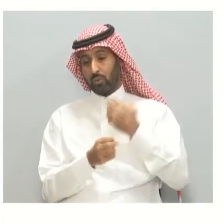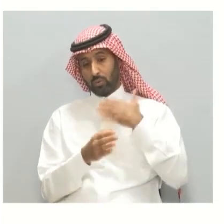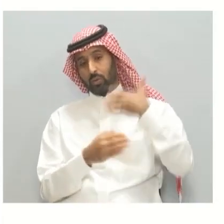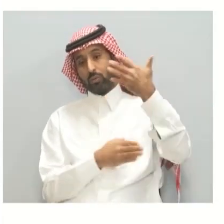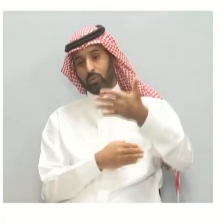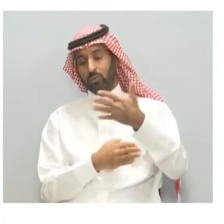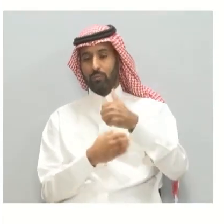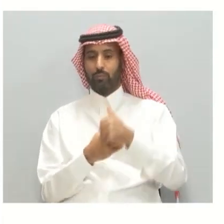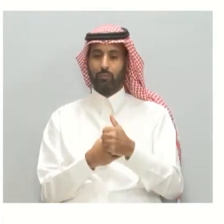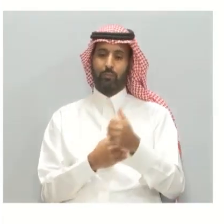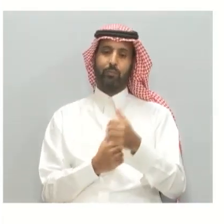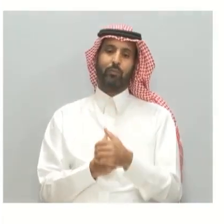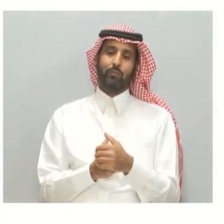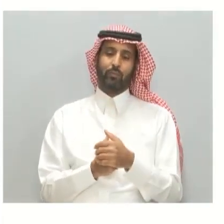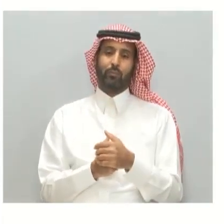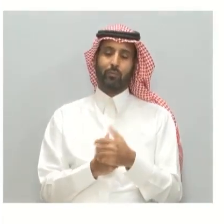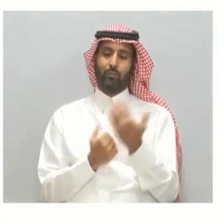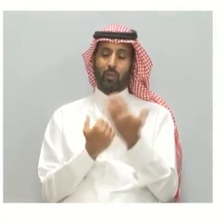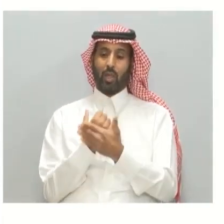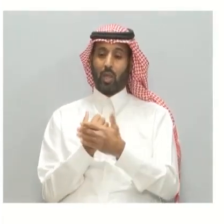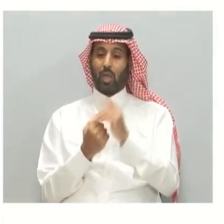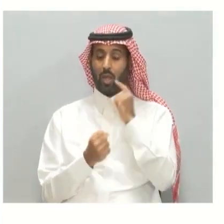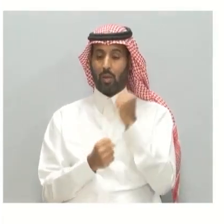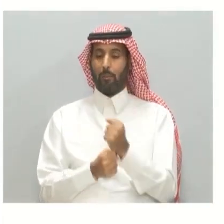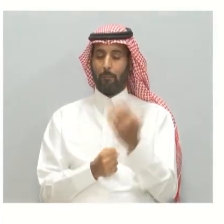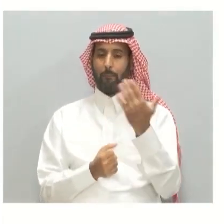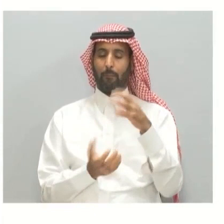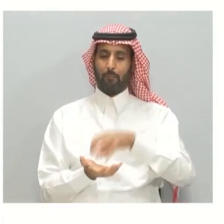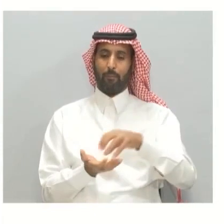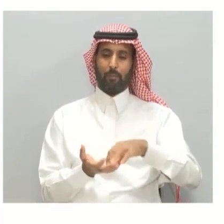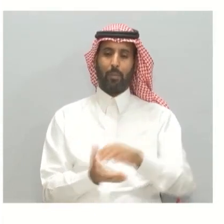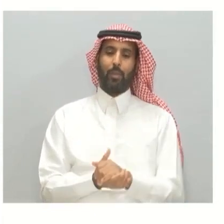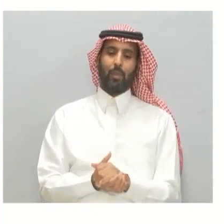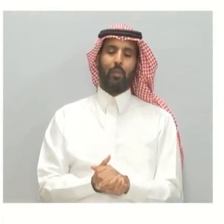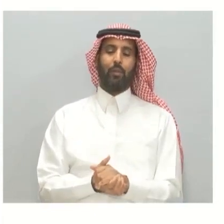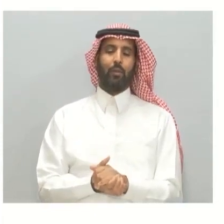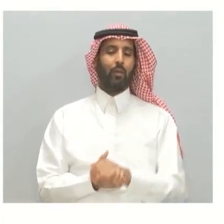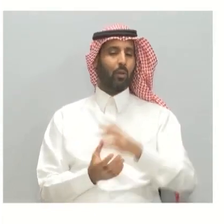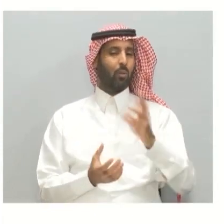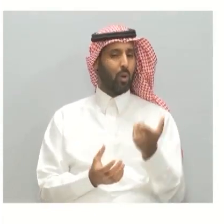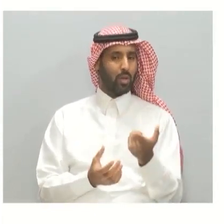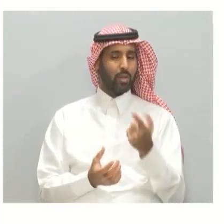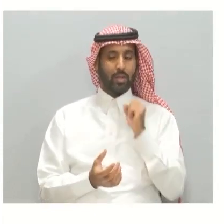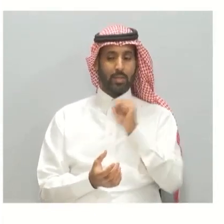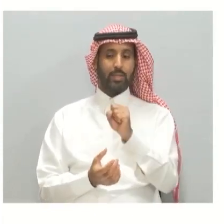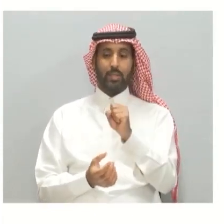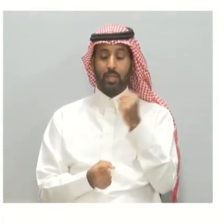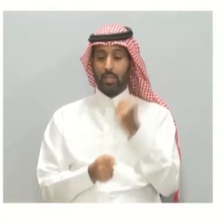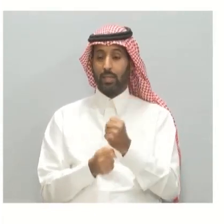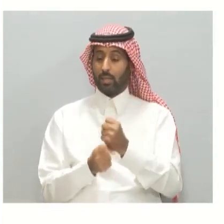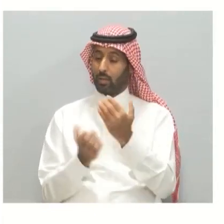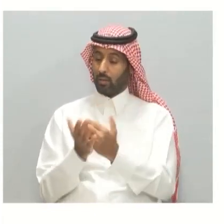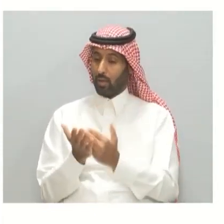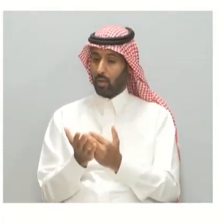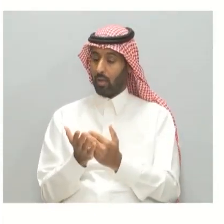to work outside and to take care of things. What are his employment